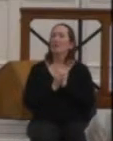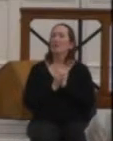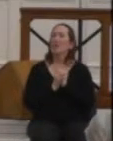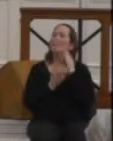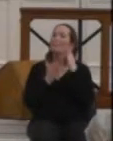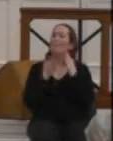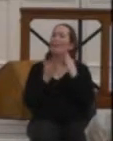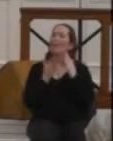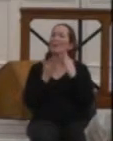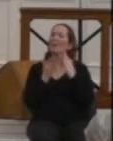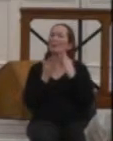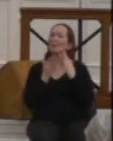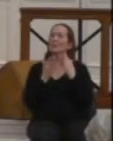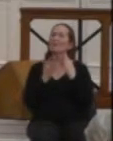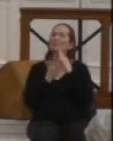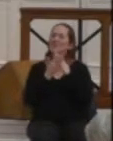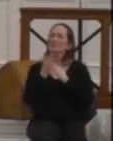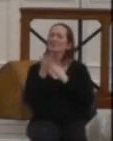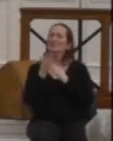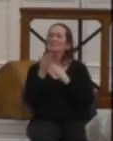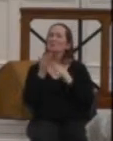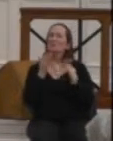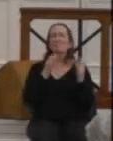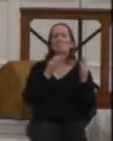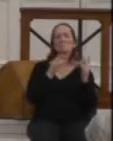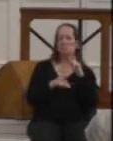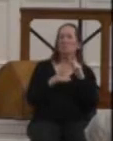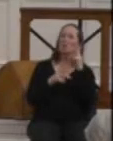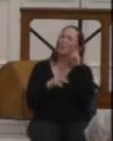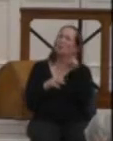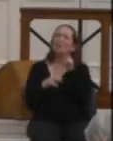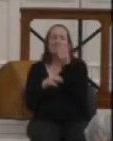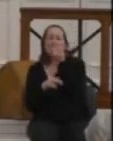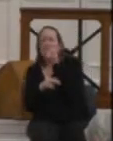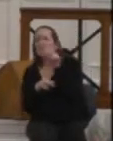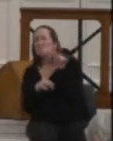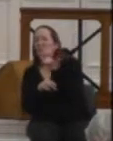There may be similarities to someone in that pew,